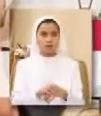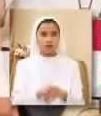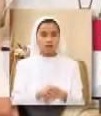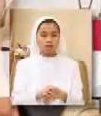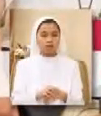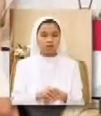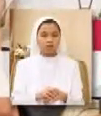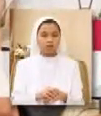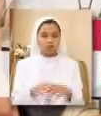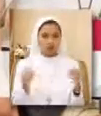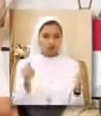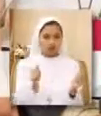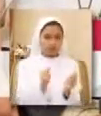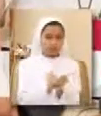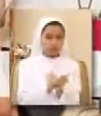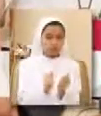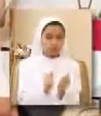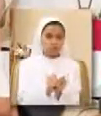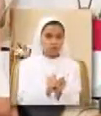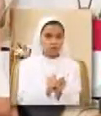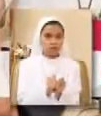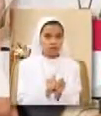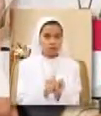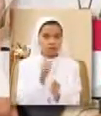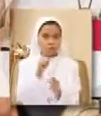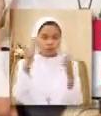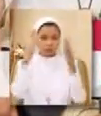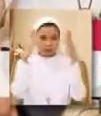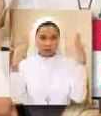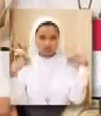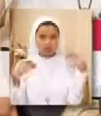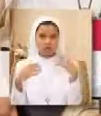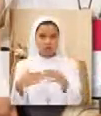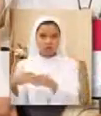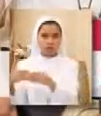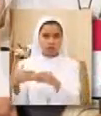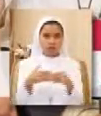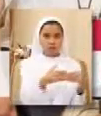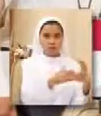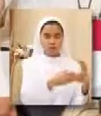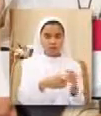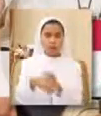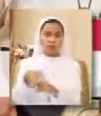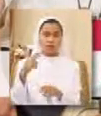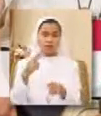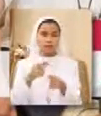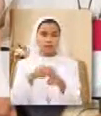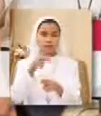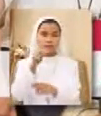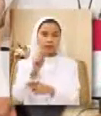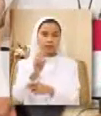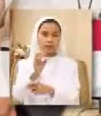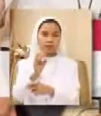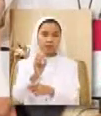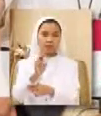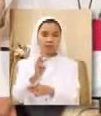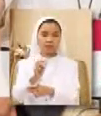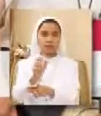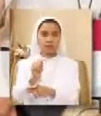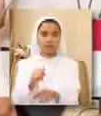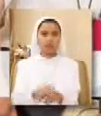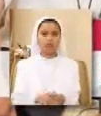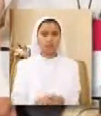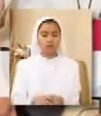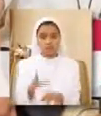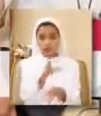by Sister Myrna, who is a nurse from here. From Naga. From Naga. She runs the hospice, which takes care